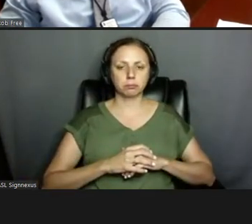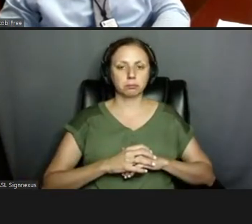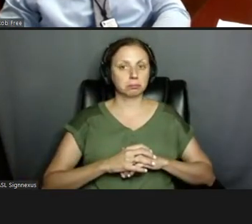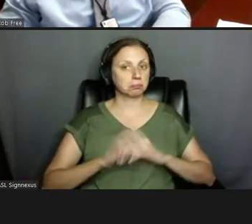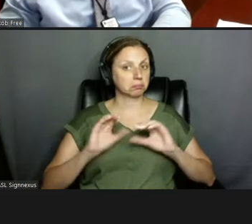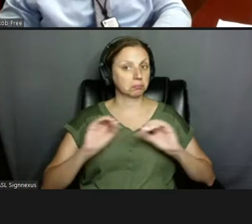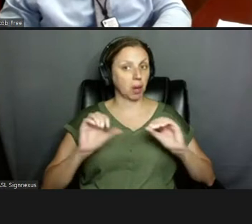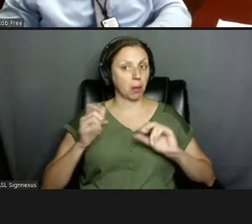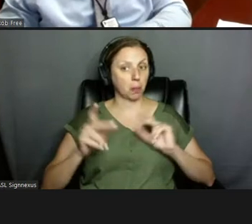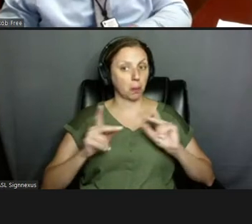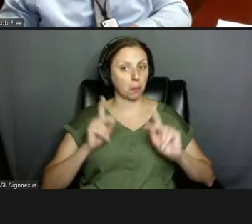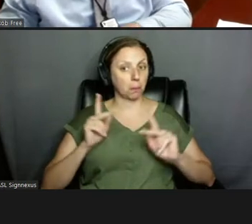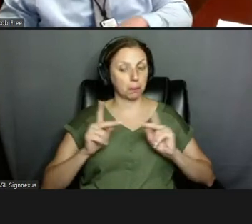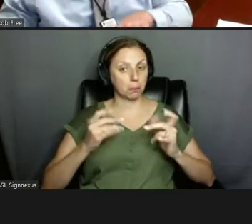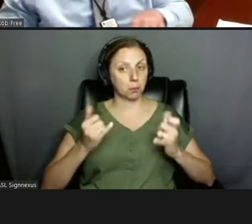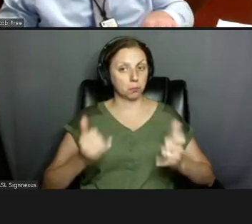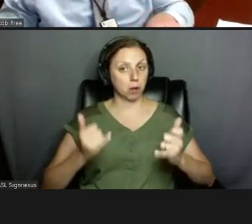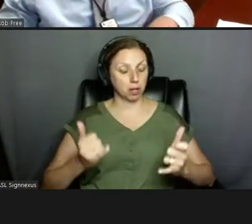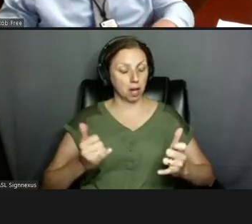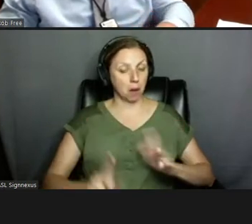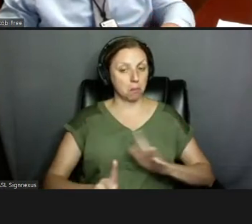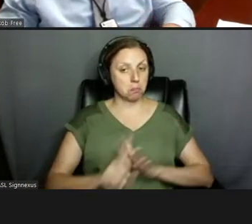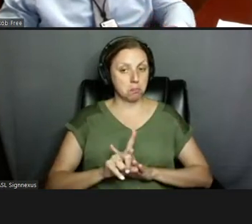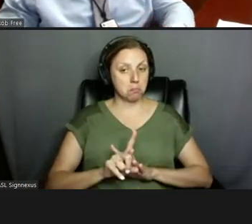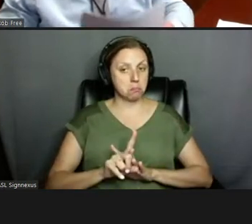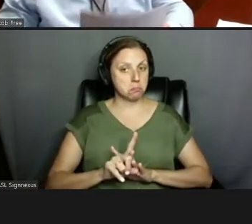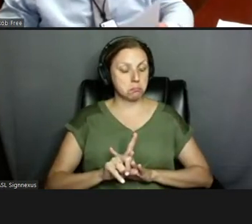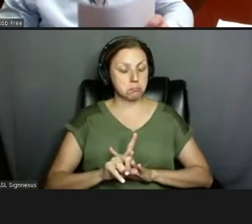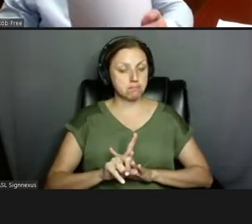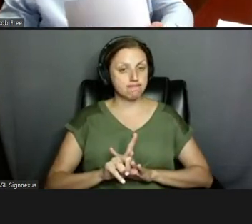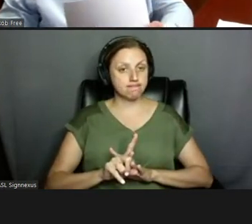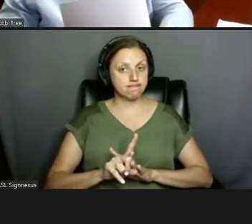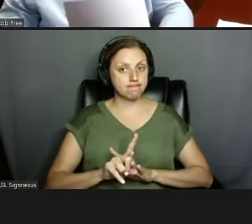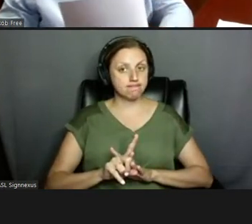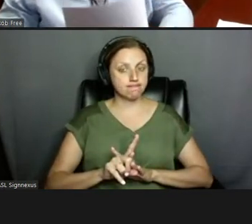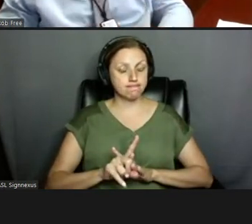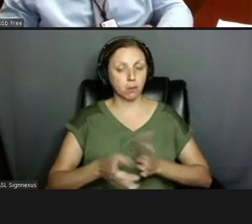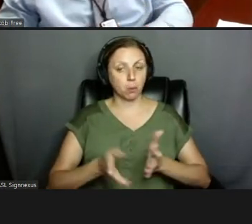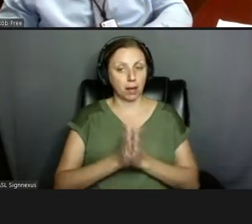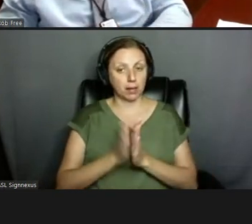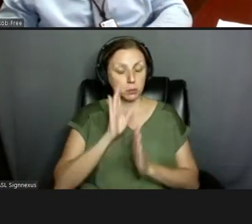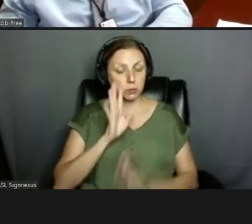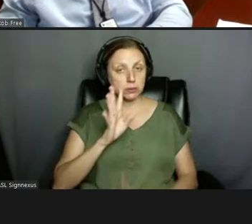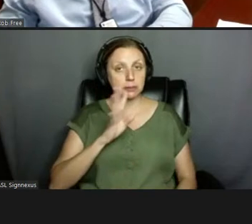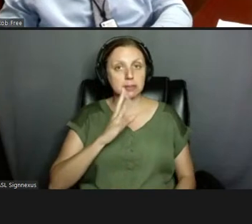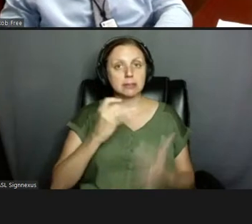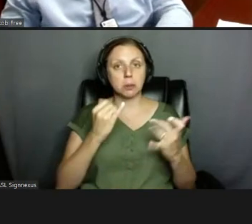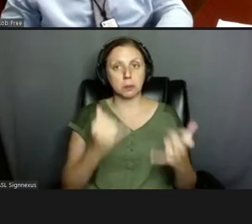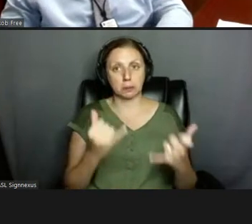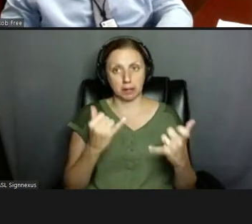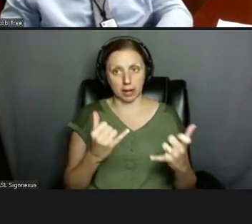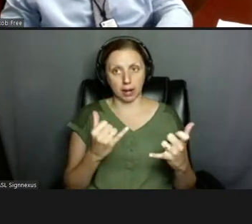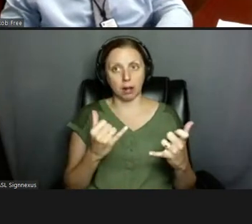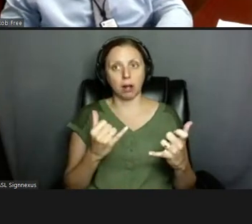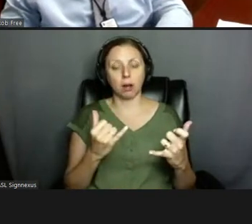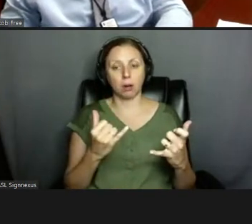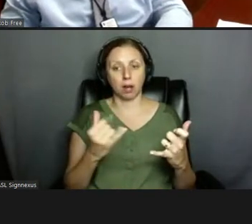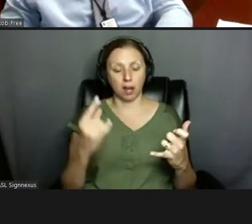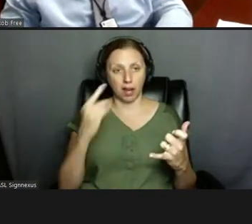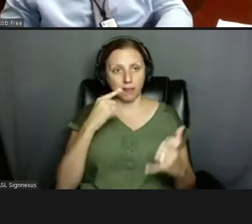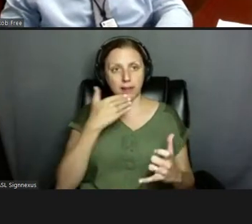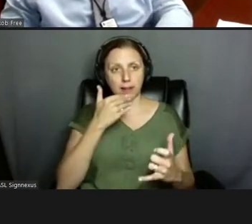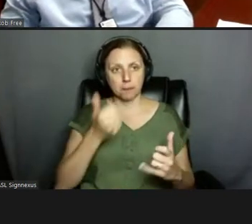else right now who's asked to speak. So I think at this point, it's probably best